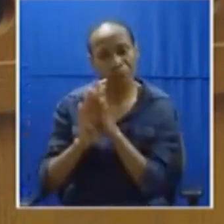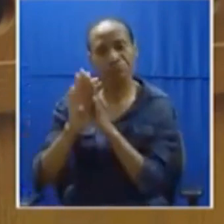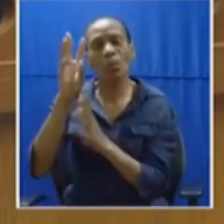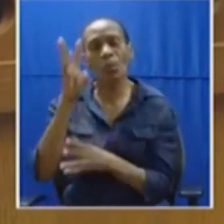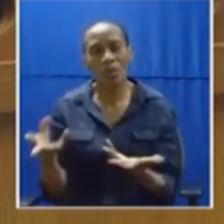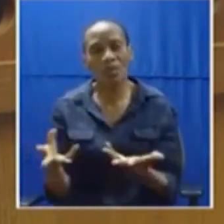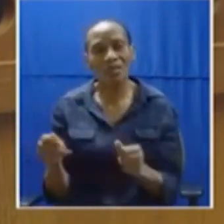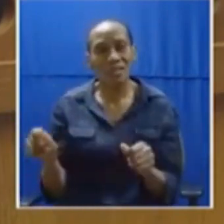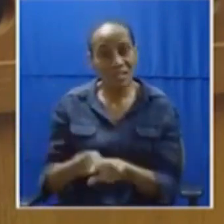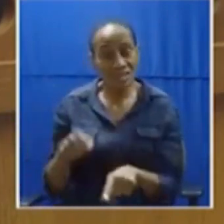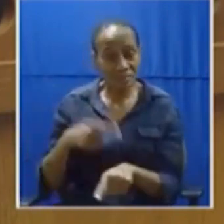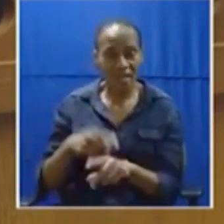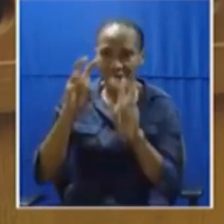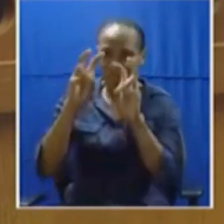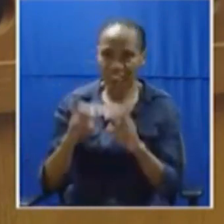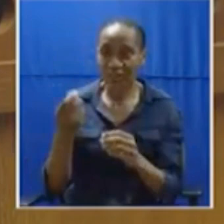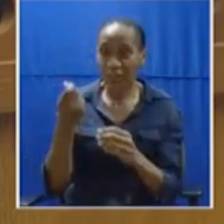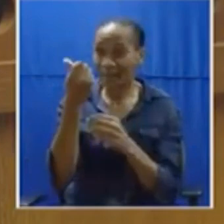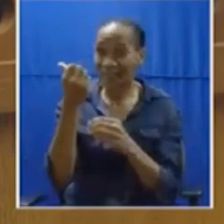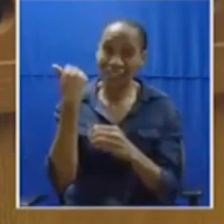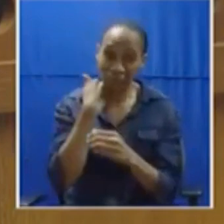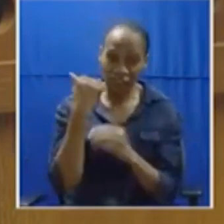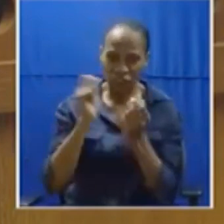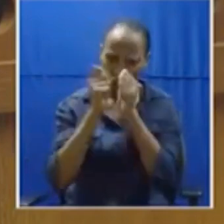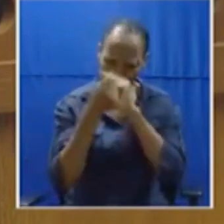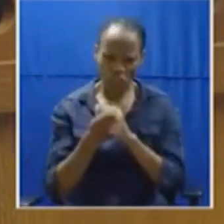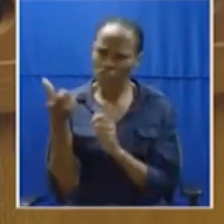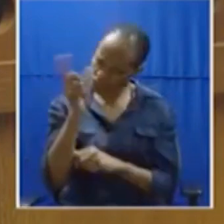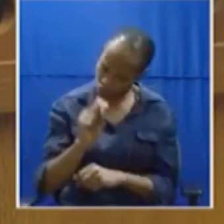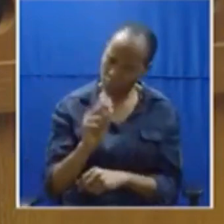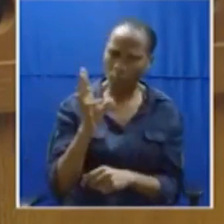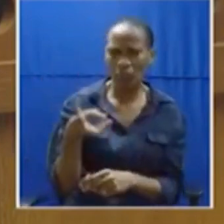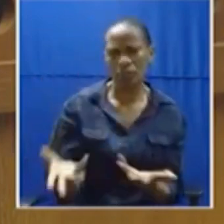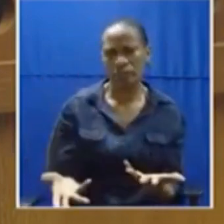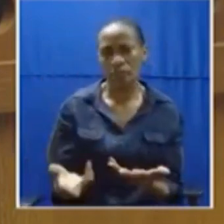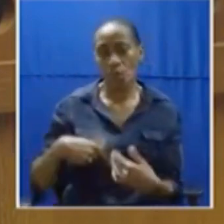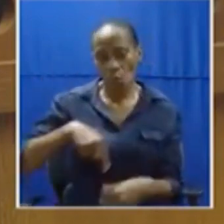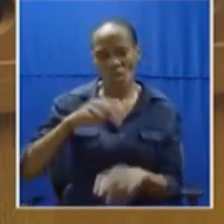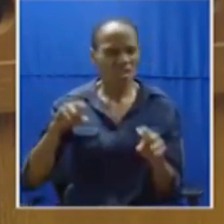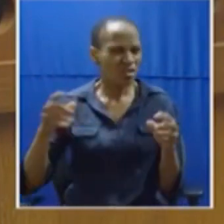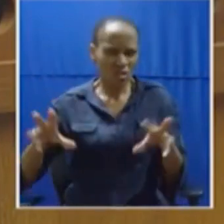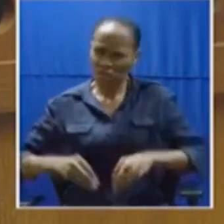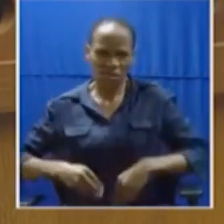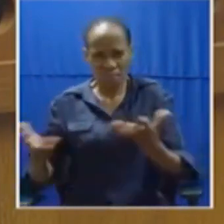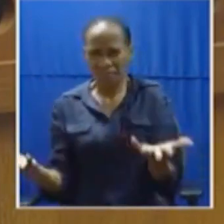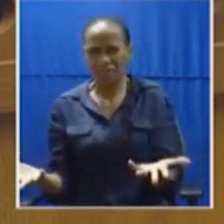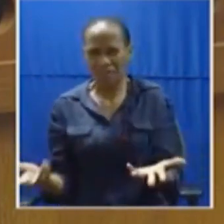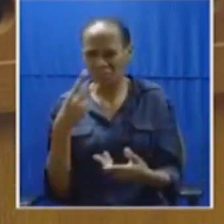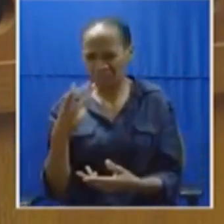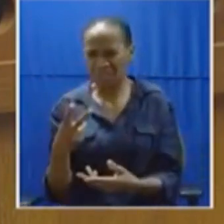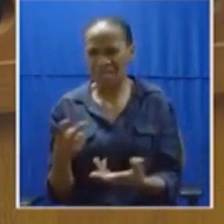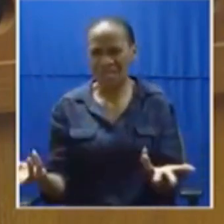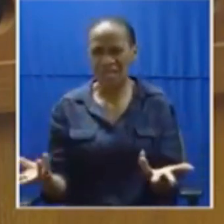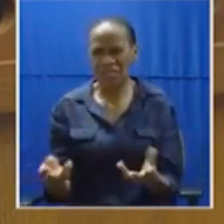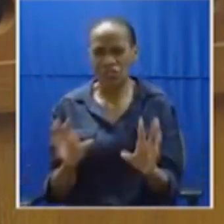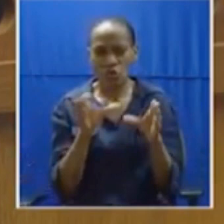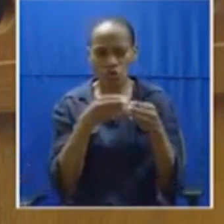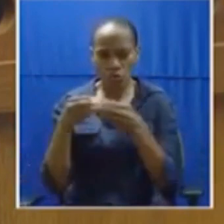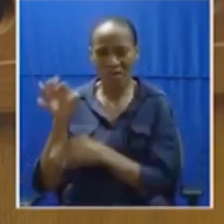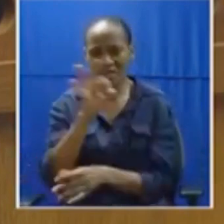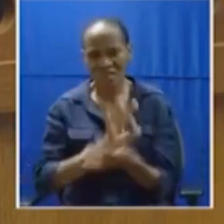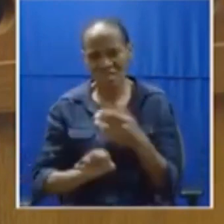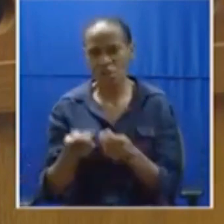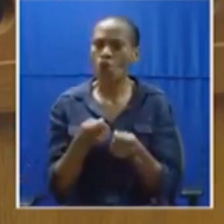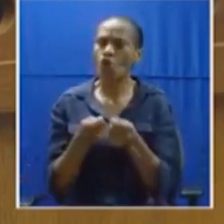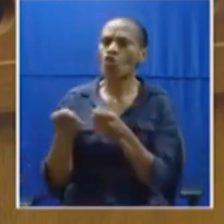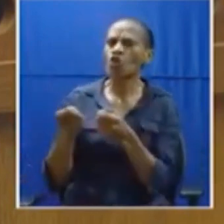the electricity price. As South Africans, we simply cannot be held ransom to the tripartite alliance concerns of upsetting one